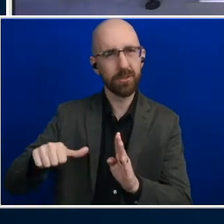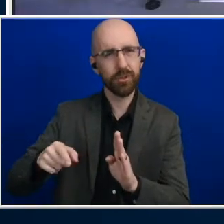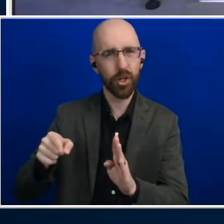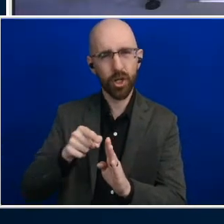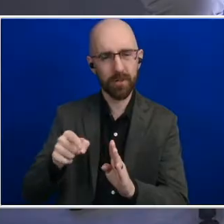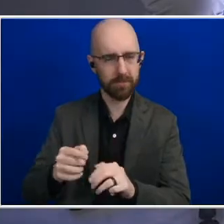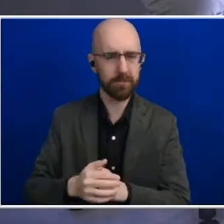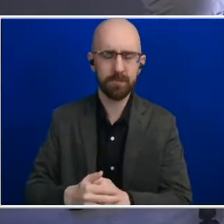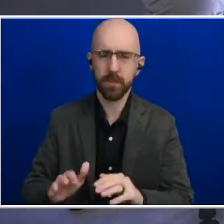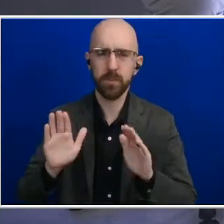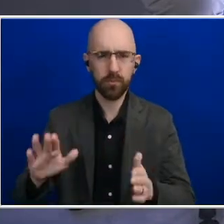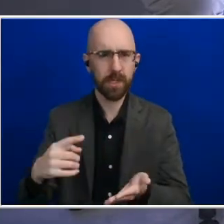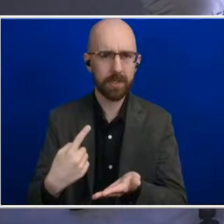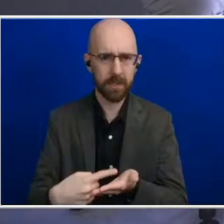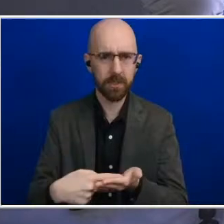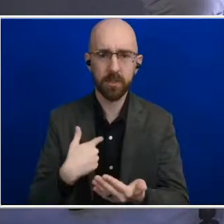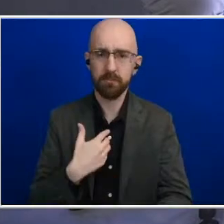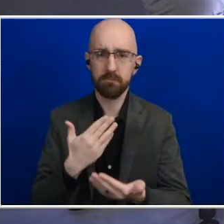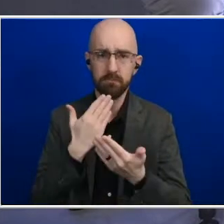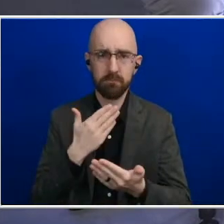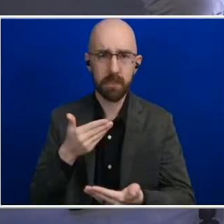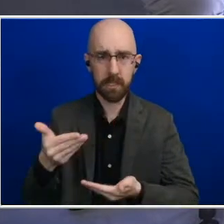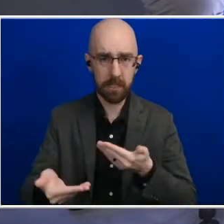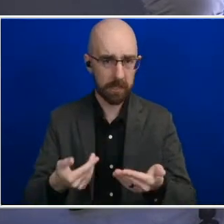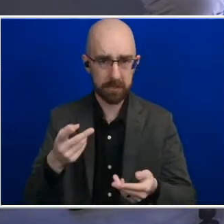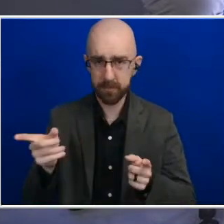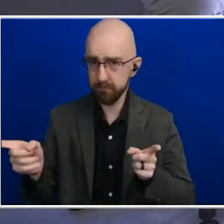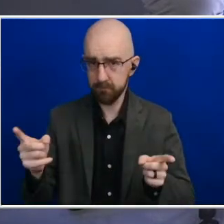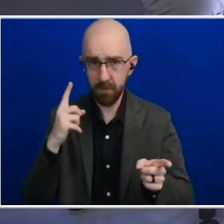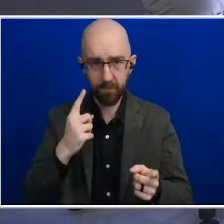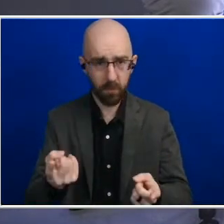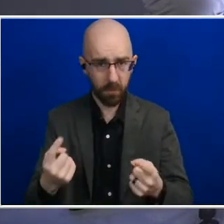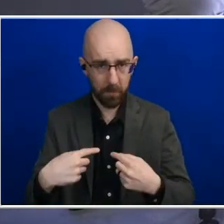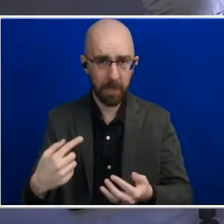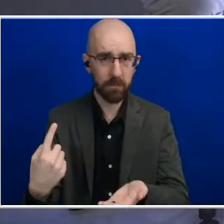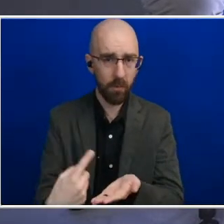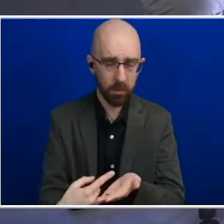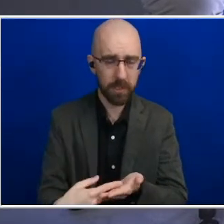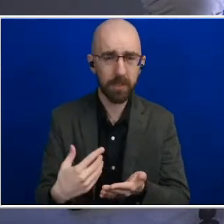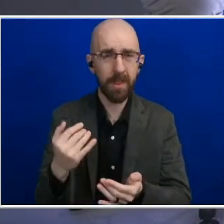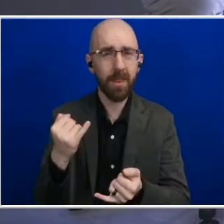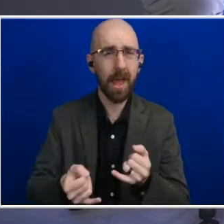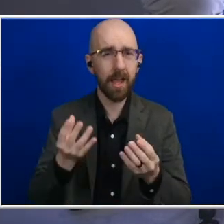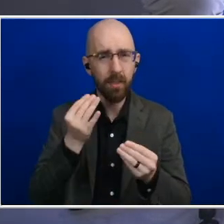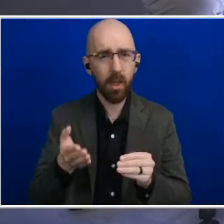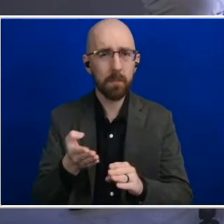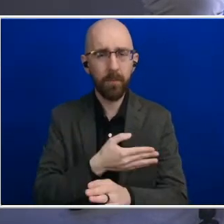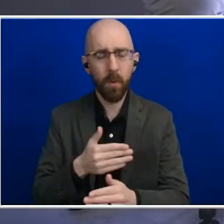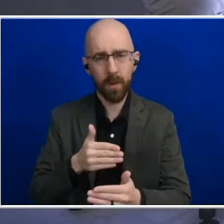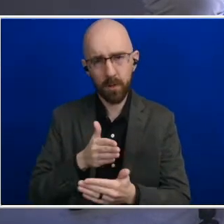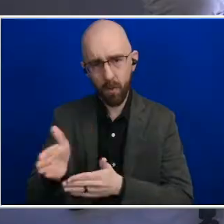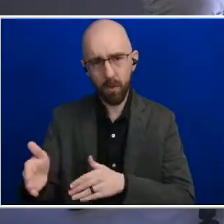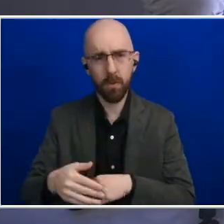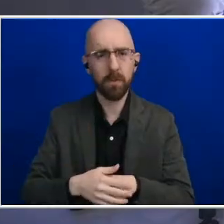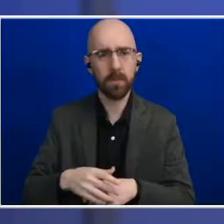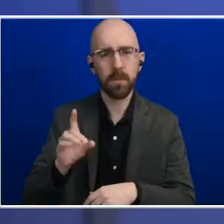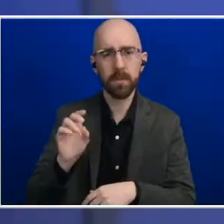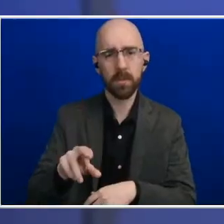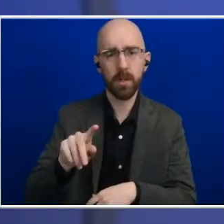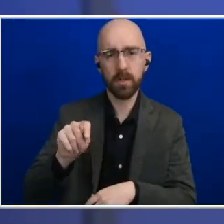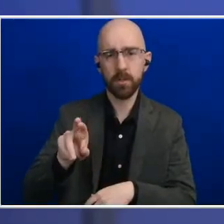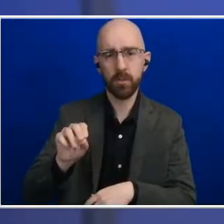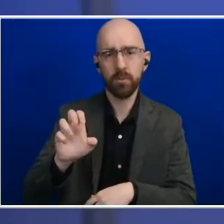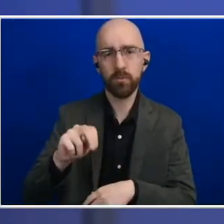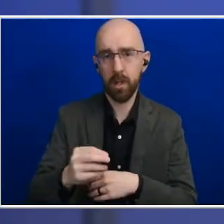I'm grateful to our guests for being here. I'm going to ask for some final thoughts before we go. And Dr. Trone, I'm going to start with you. Well, I think we've covered